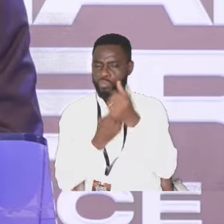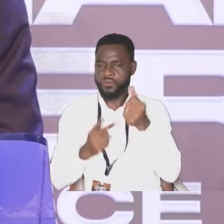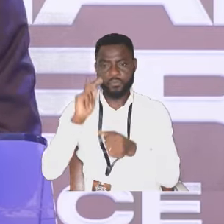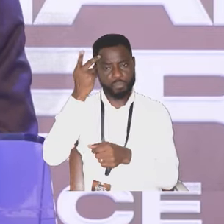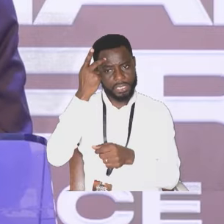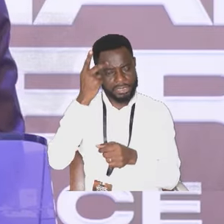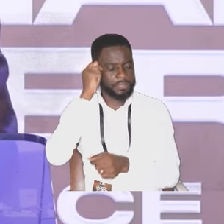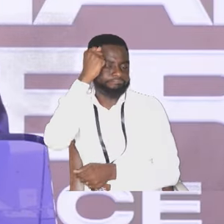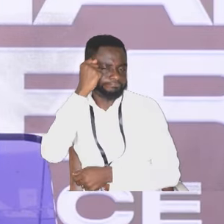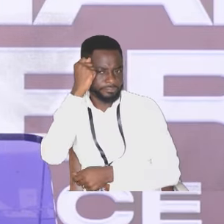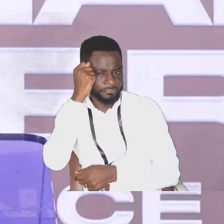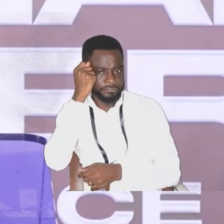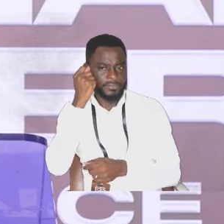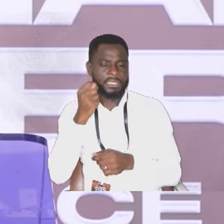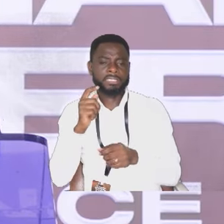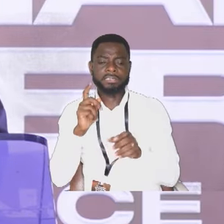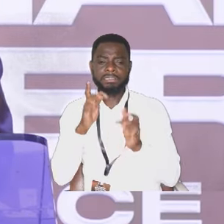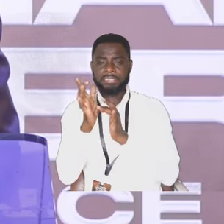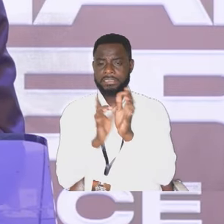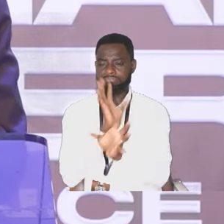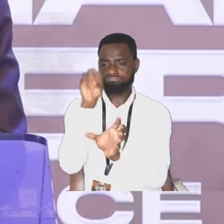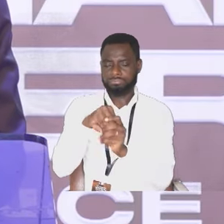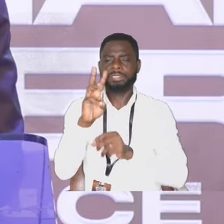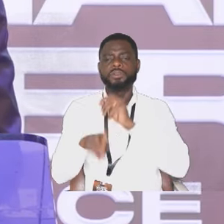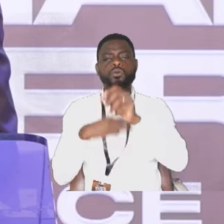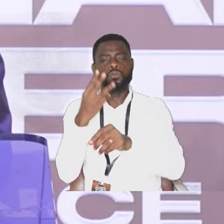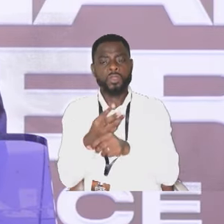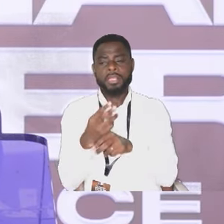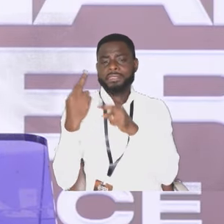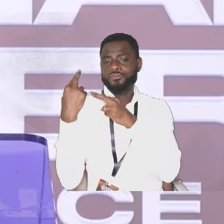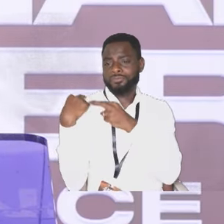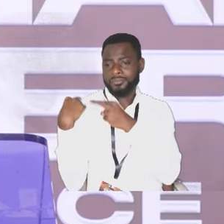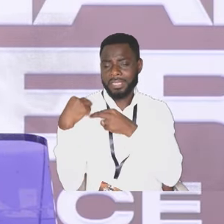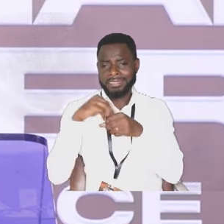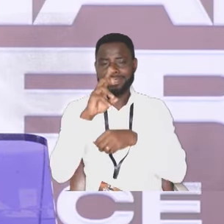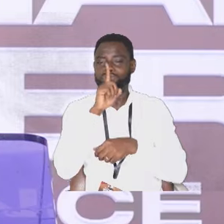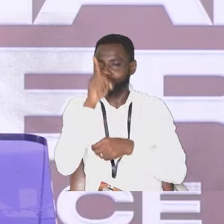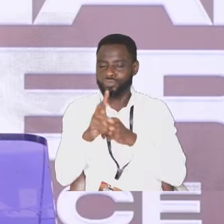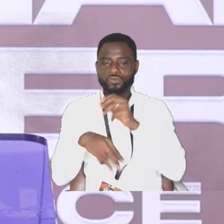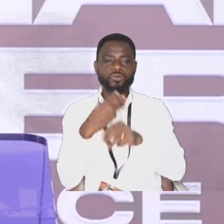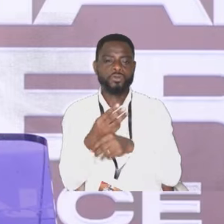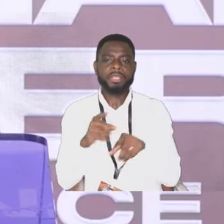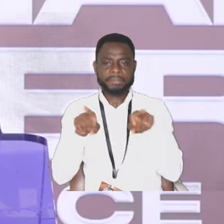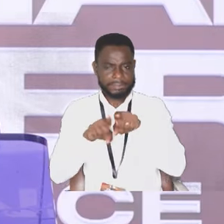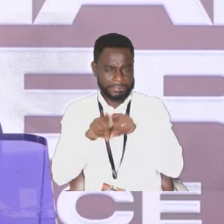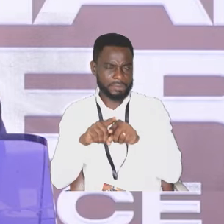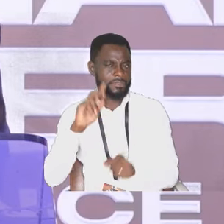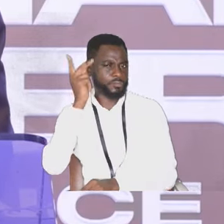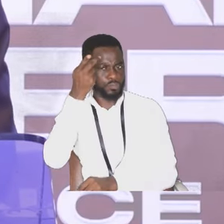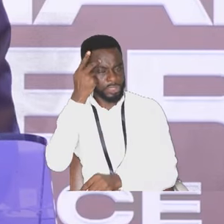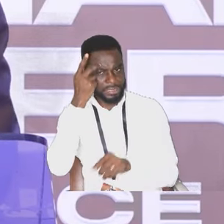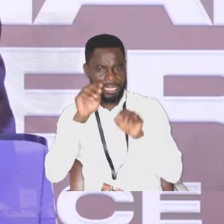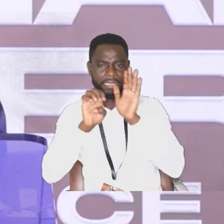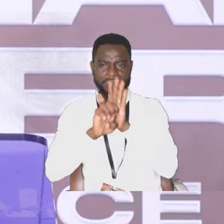got involved with the real world. The role he plays in the real world is a political standard for his followers.